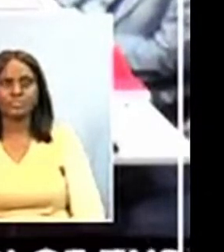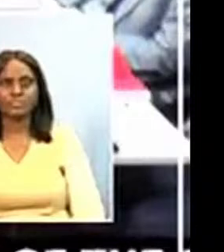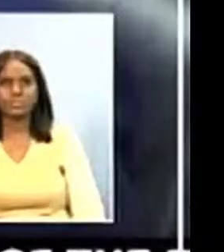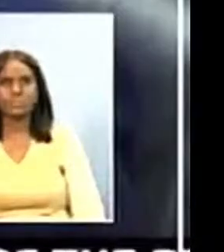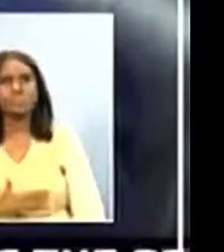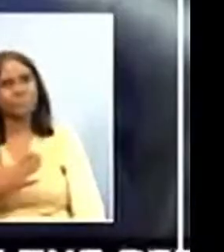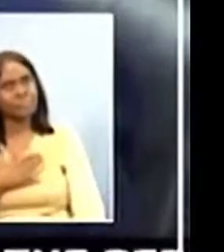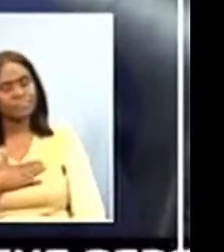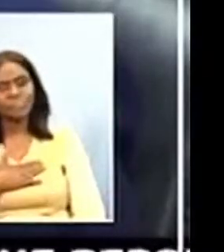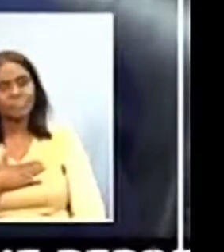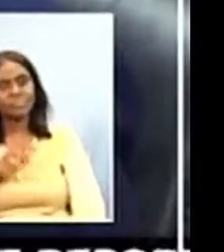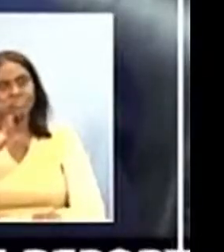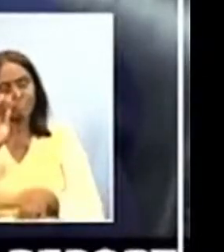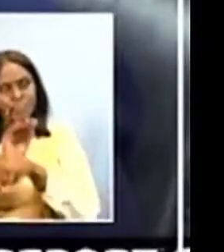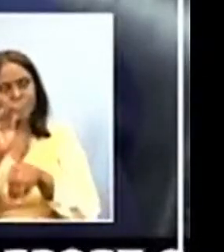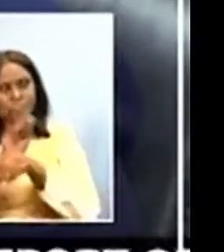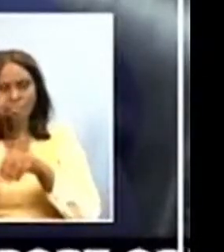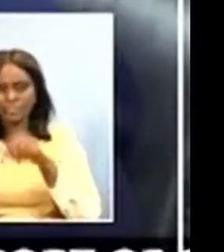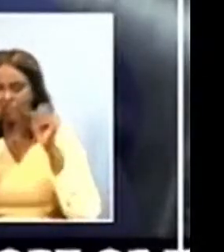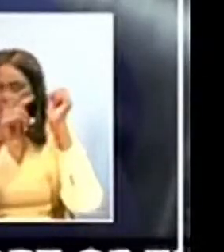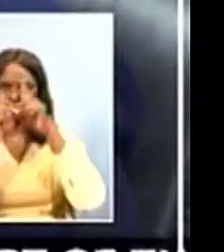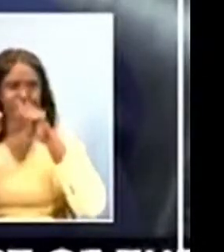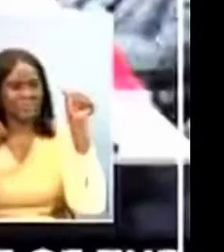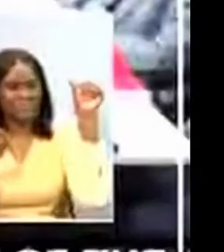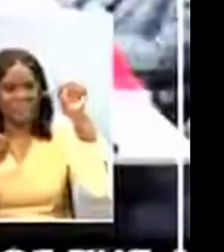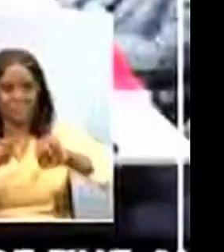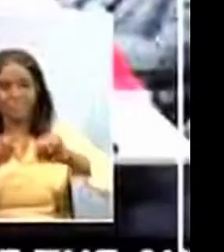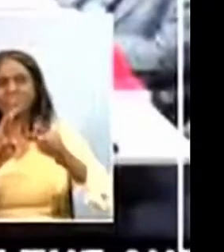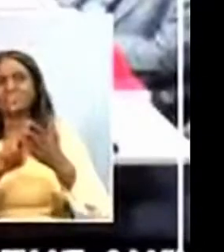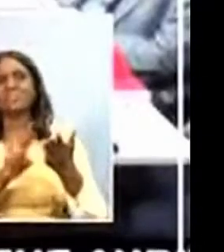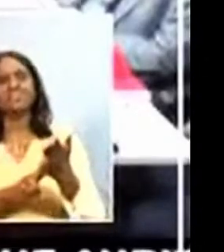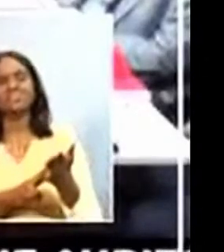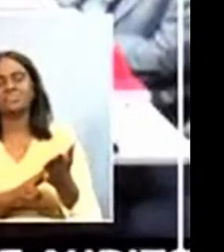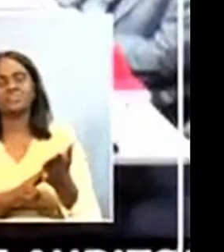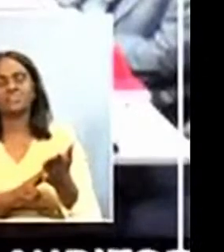That's my take home. Very disappointed, very bad report.